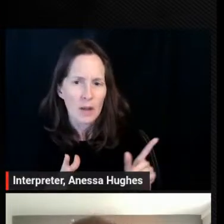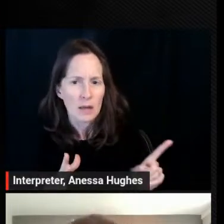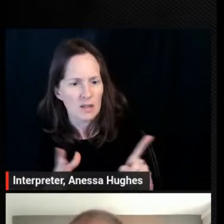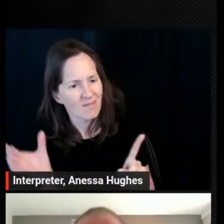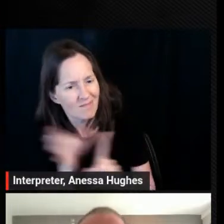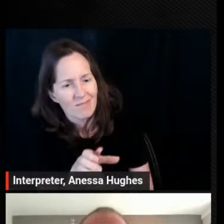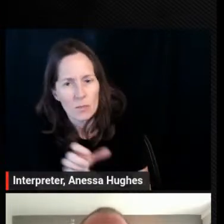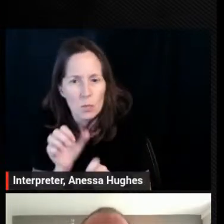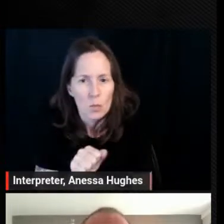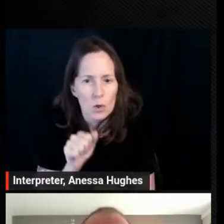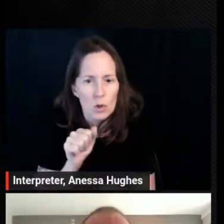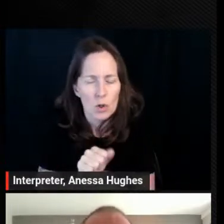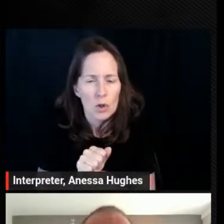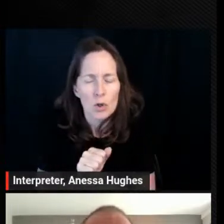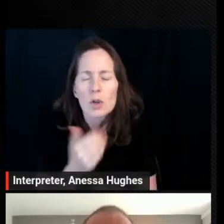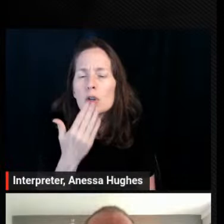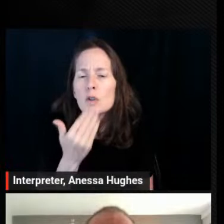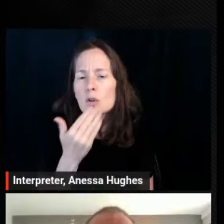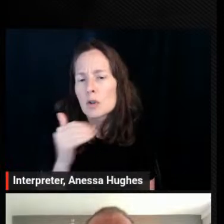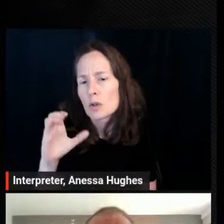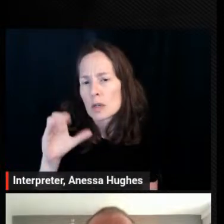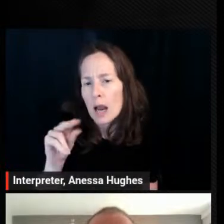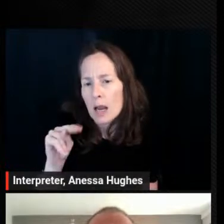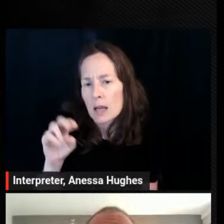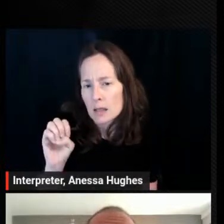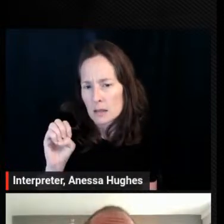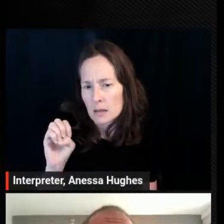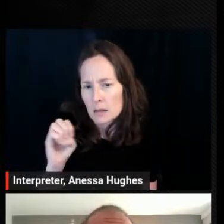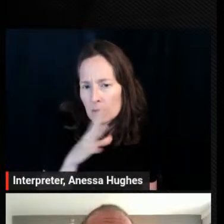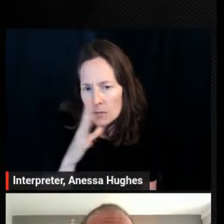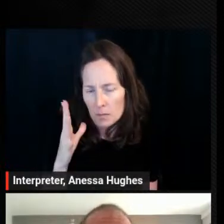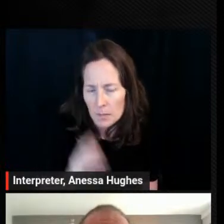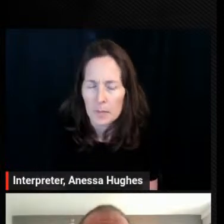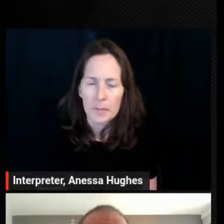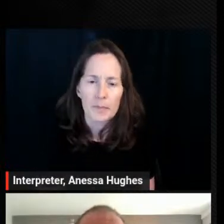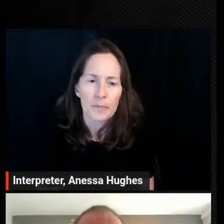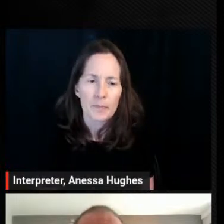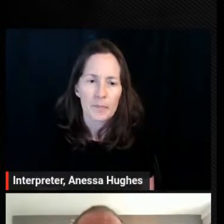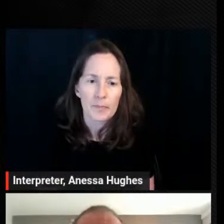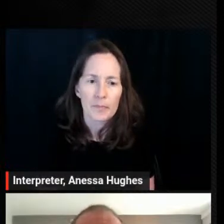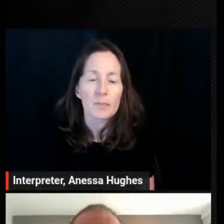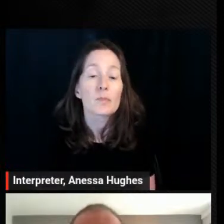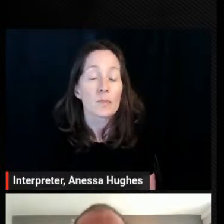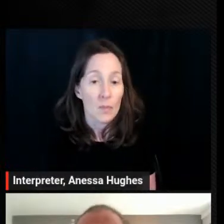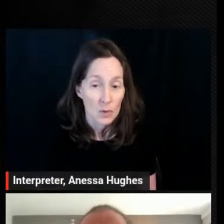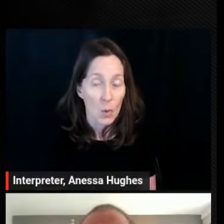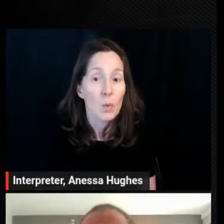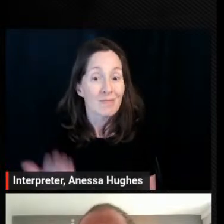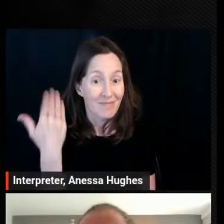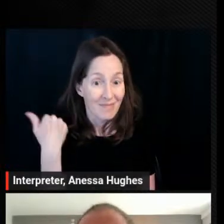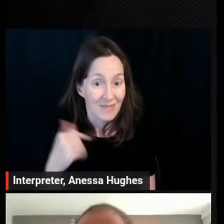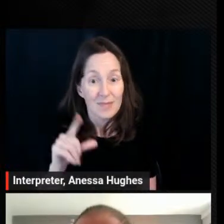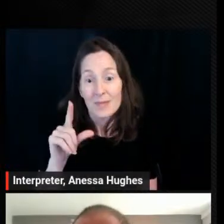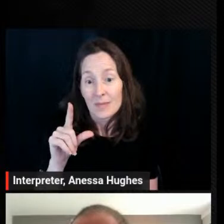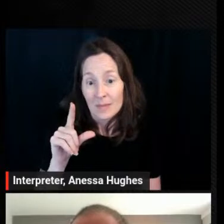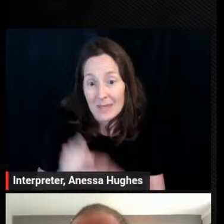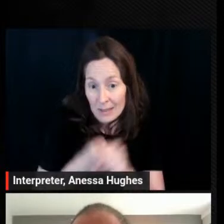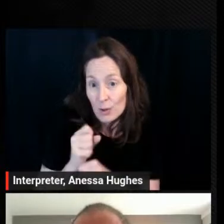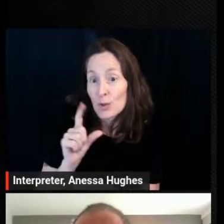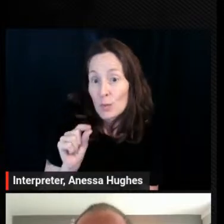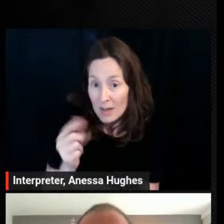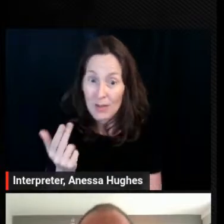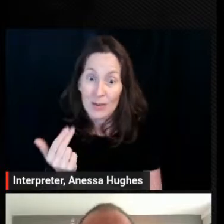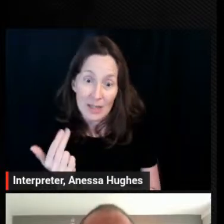10 years ago, in 2013, that Oscar-winning film, based on Northup's